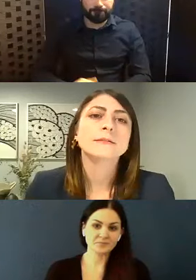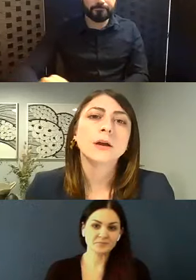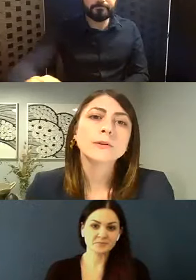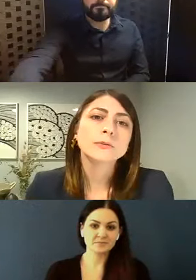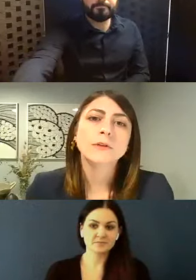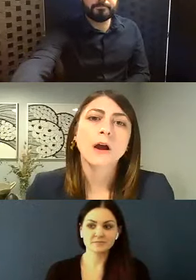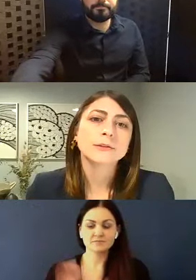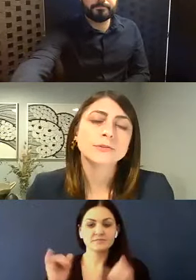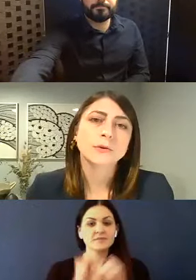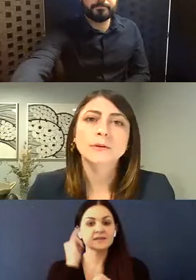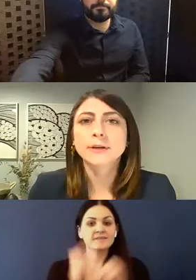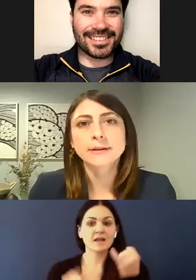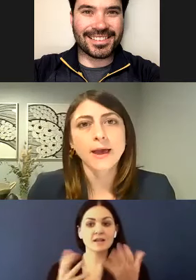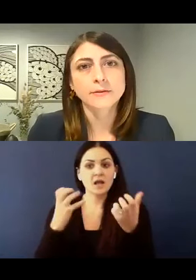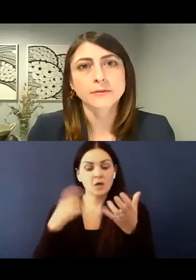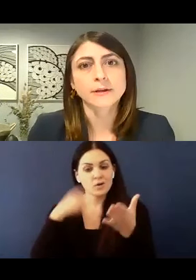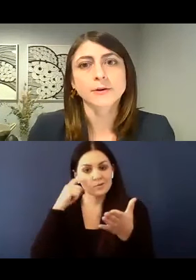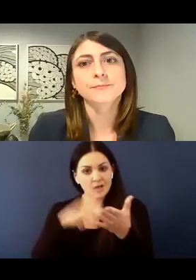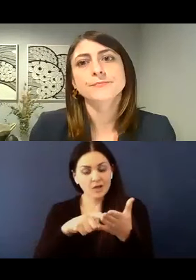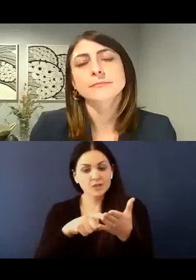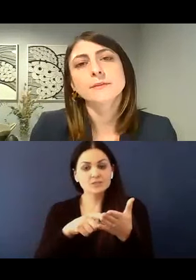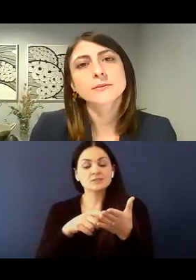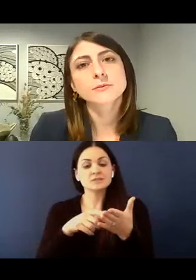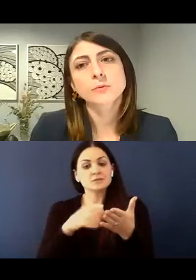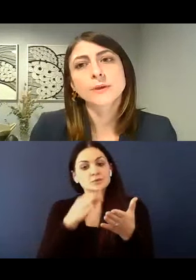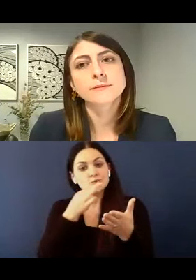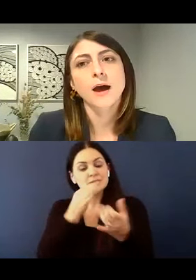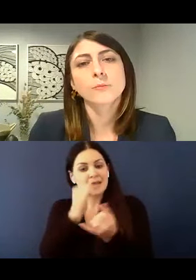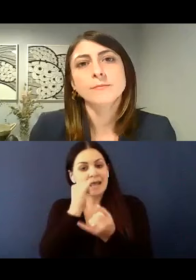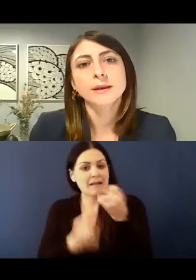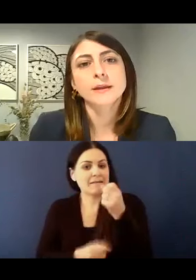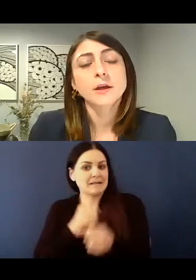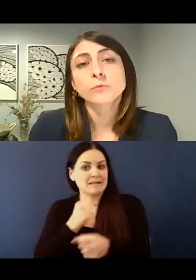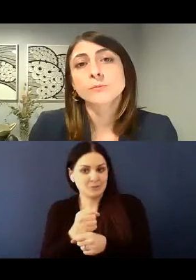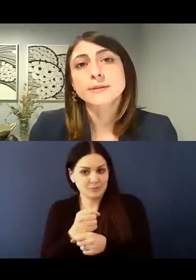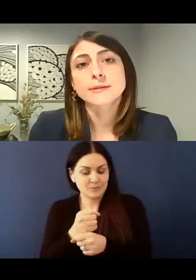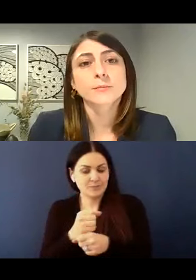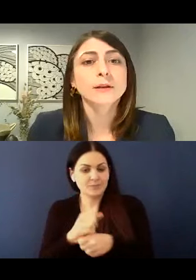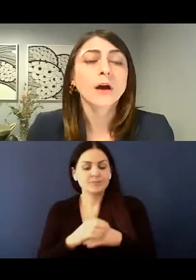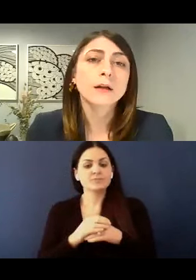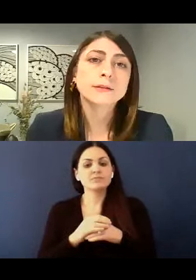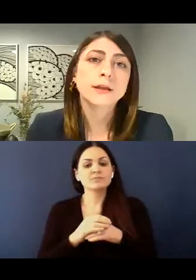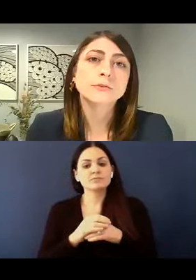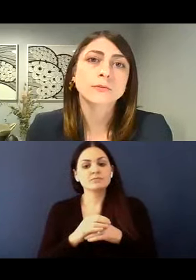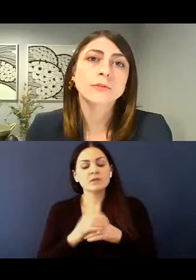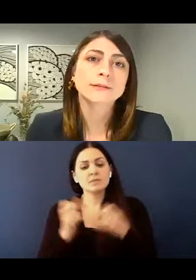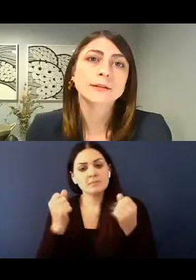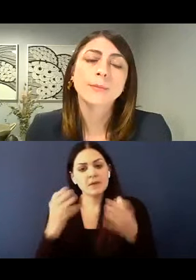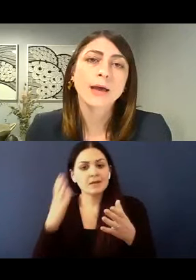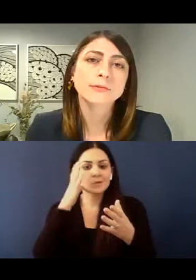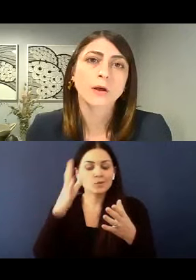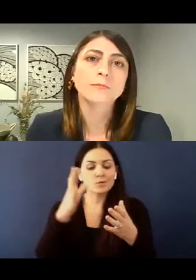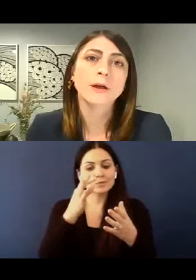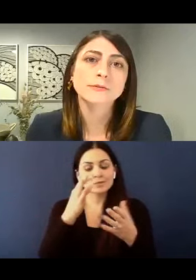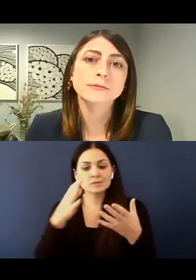Finally, I want to acknowledge that we're nearing the end of the year, and this will be a time when many will be celebrating holidays or reflecting on